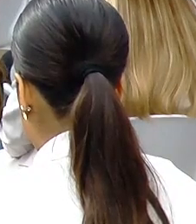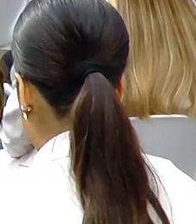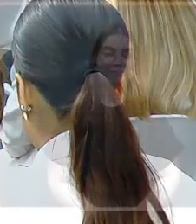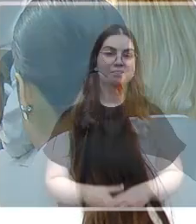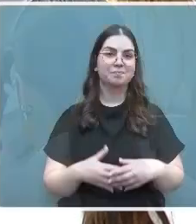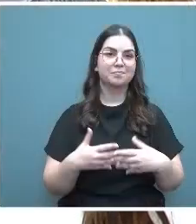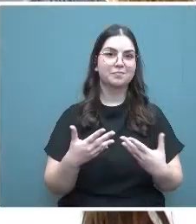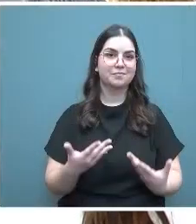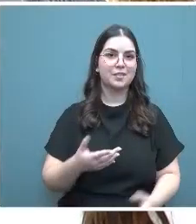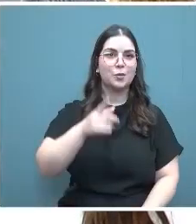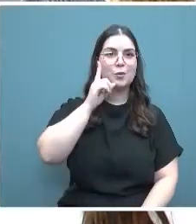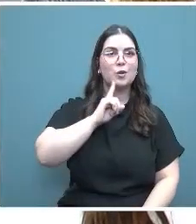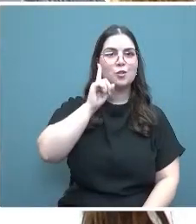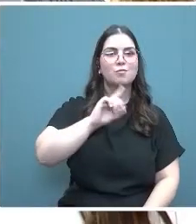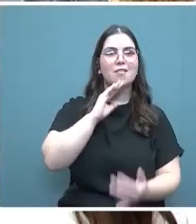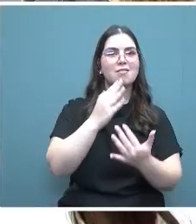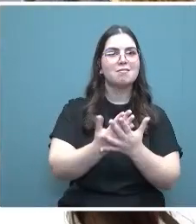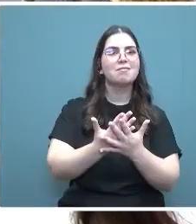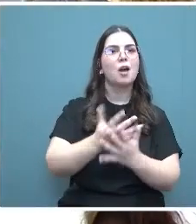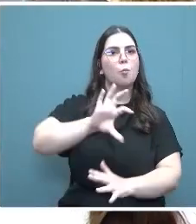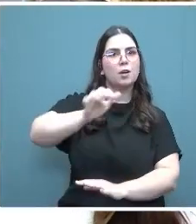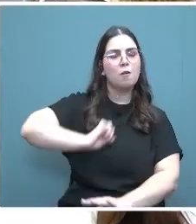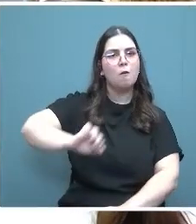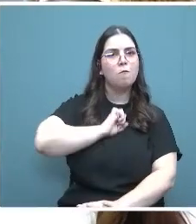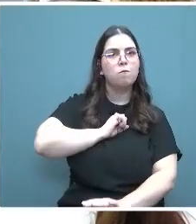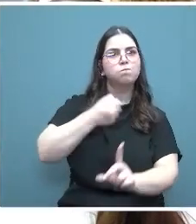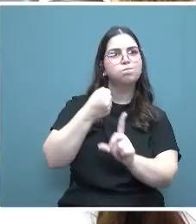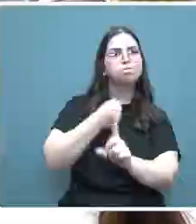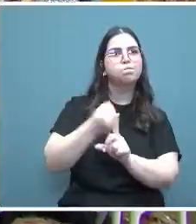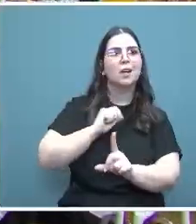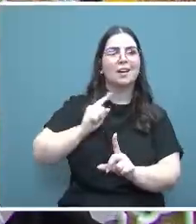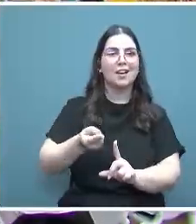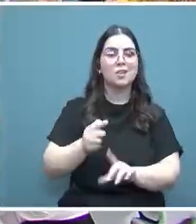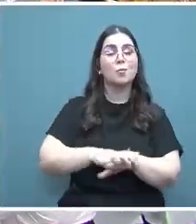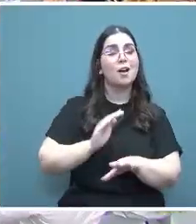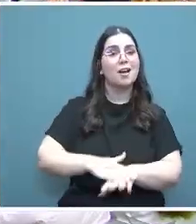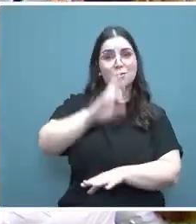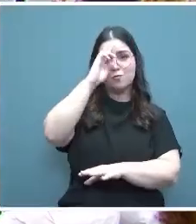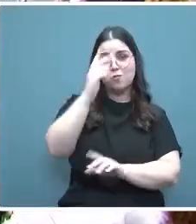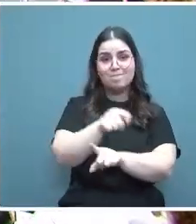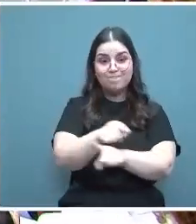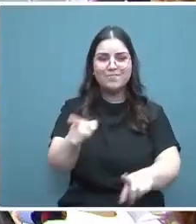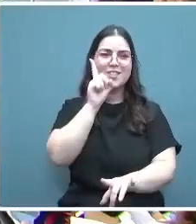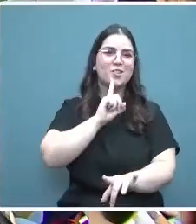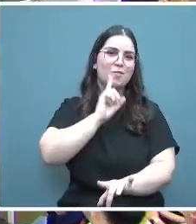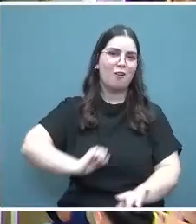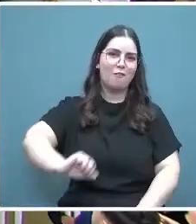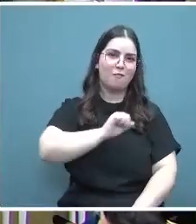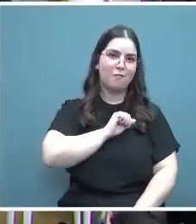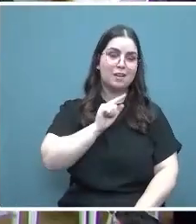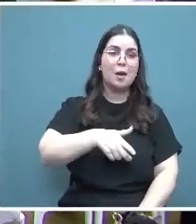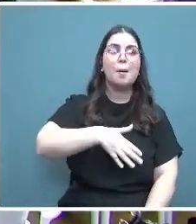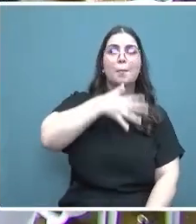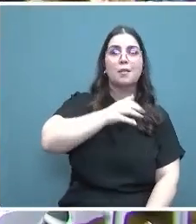So the women, the strength of our country lies in the strength of our women. It's not my world. This world belongs